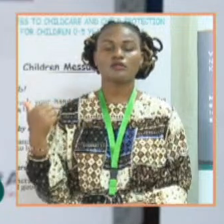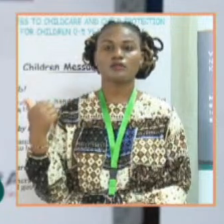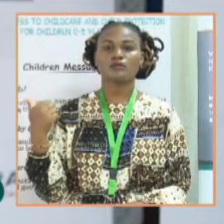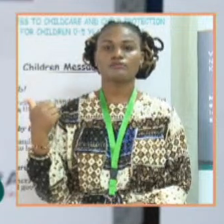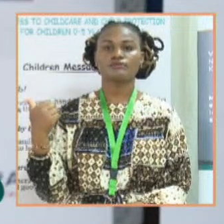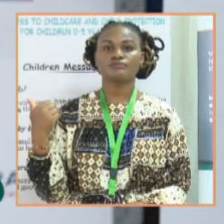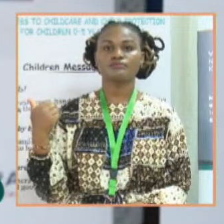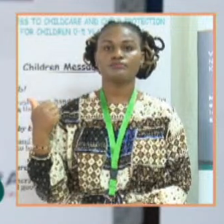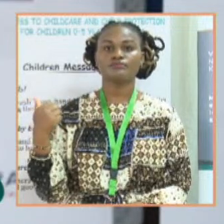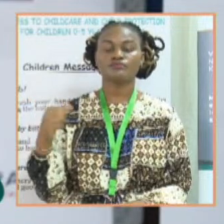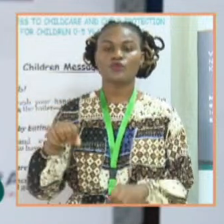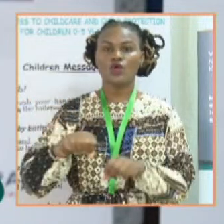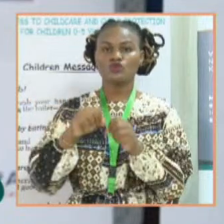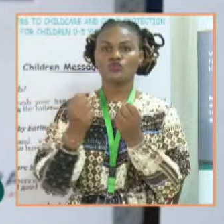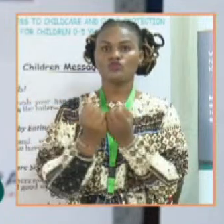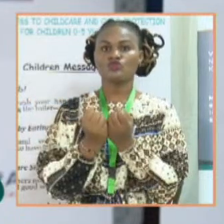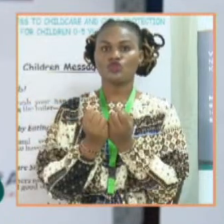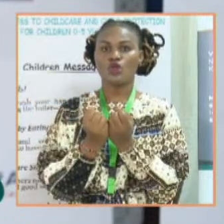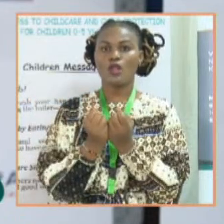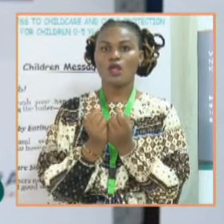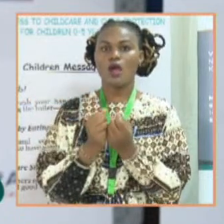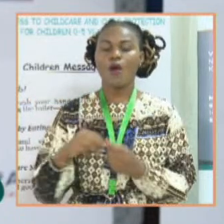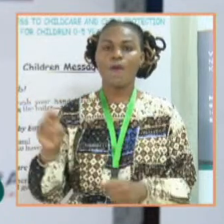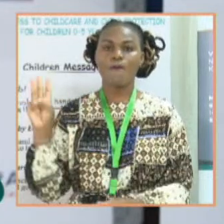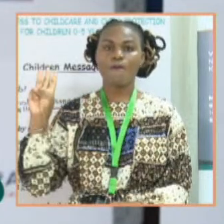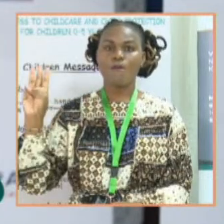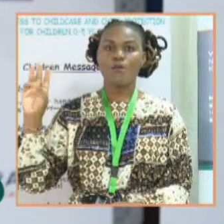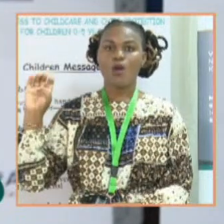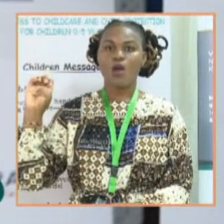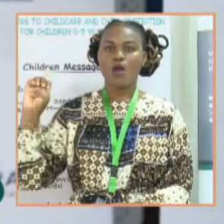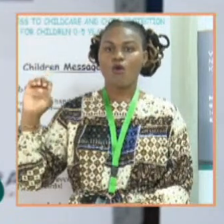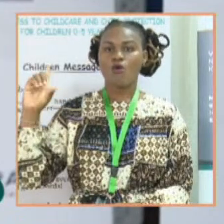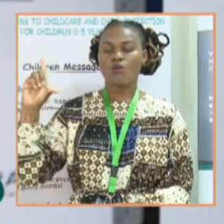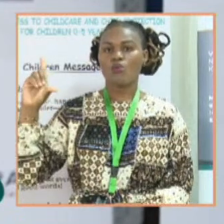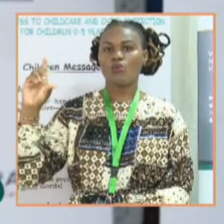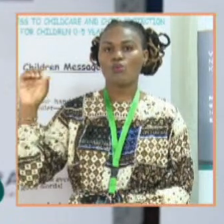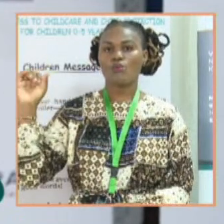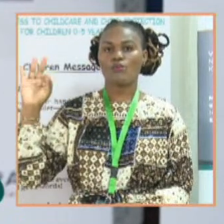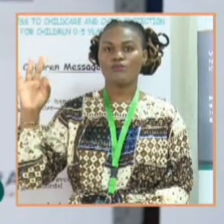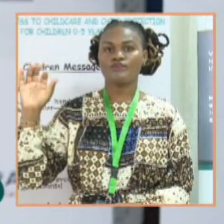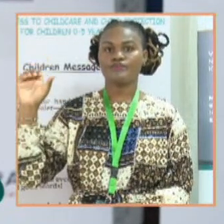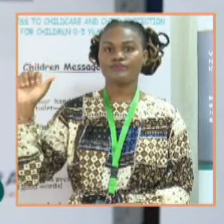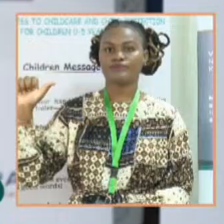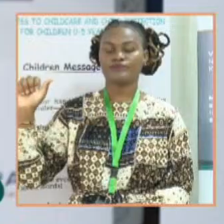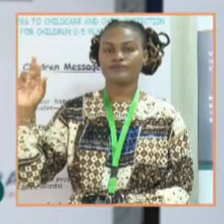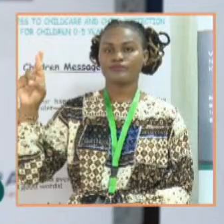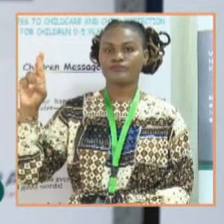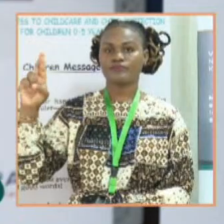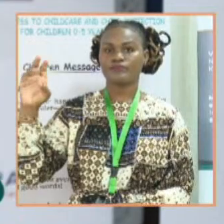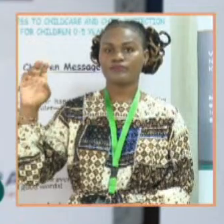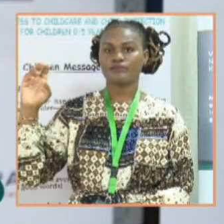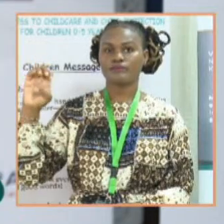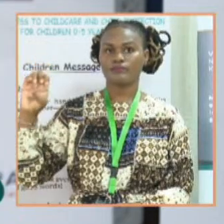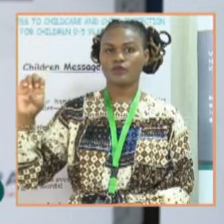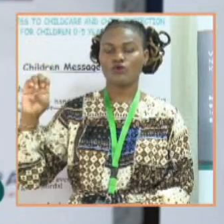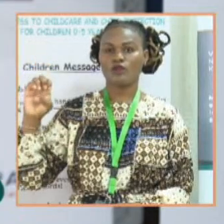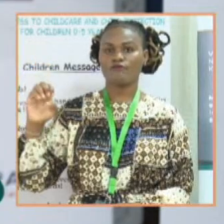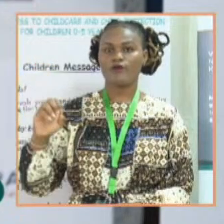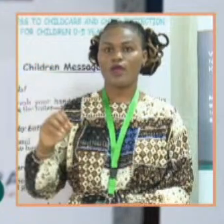social welfare programs. And these are called for the counties to earmark, the funds allocated